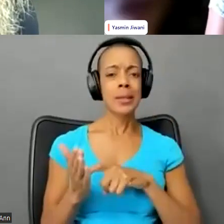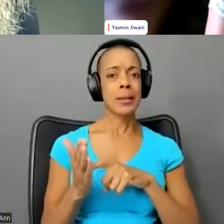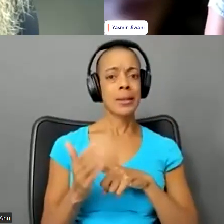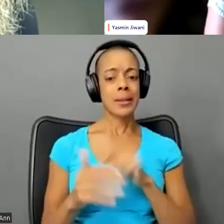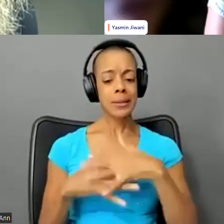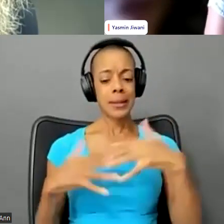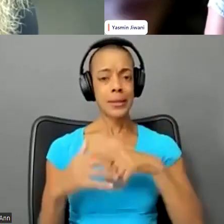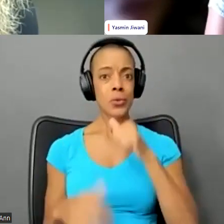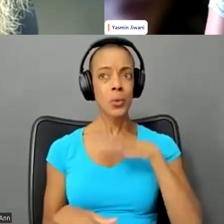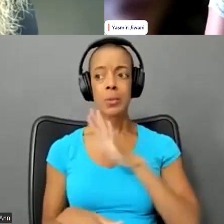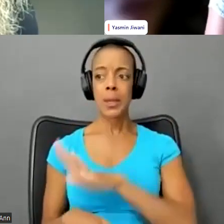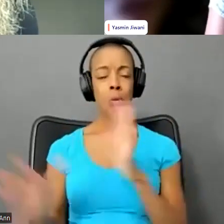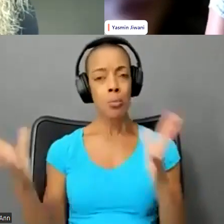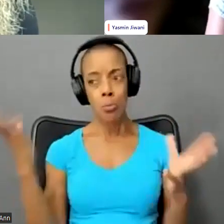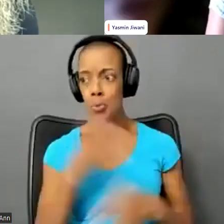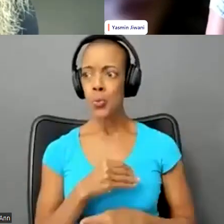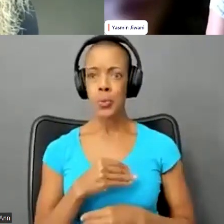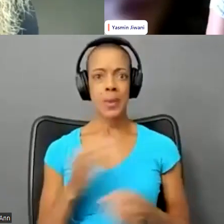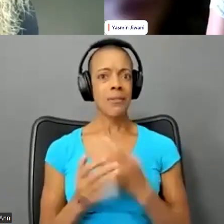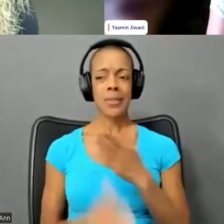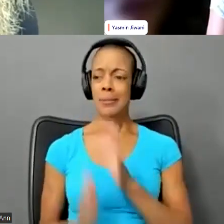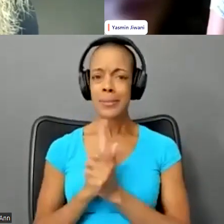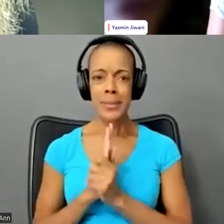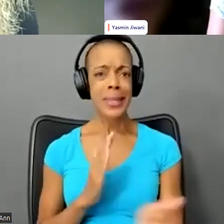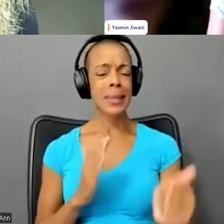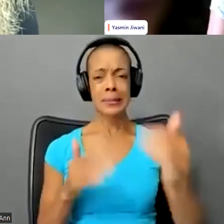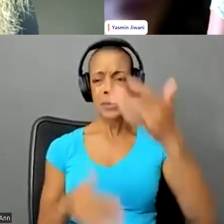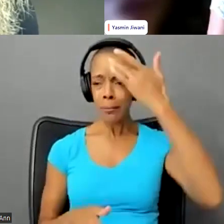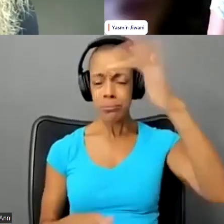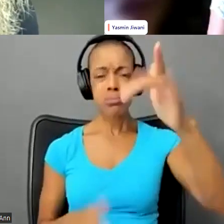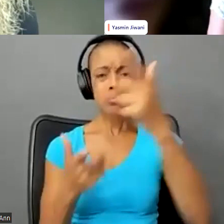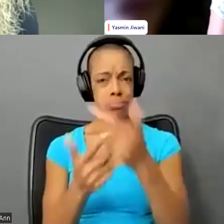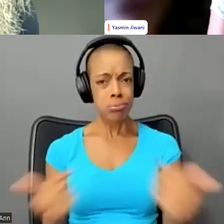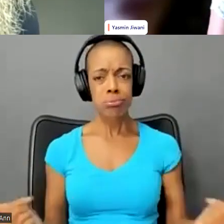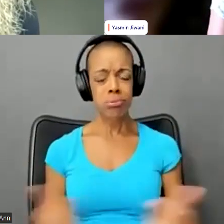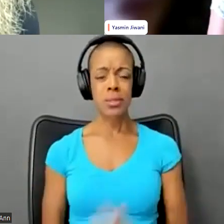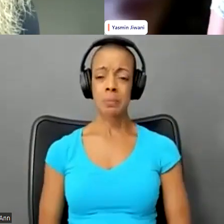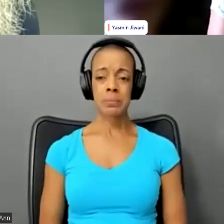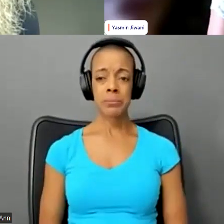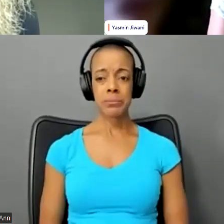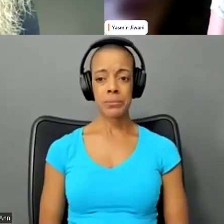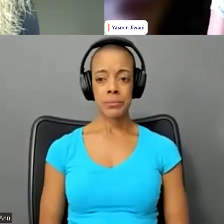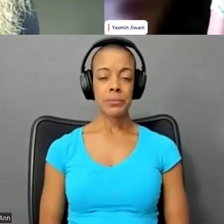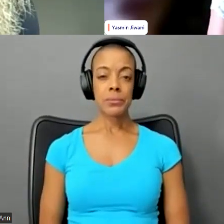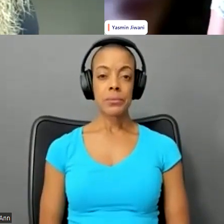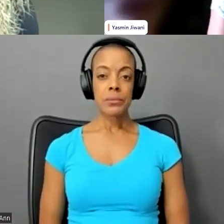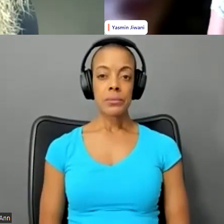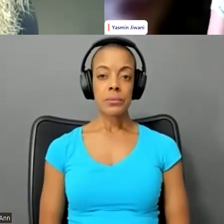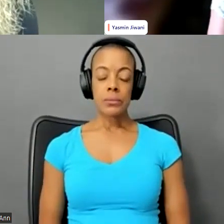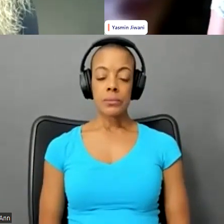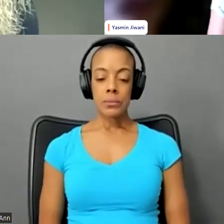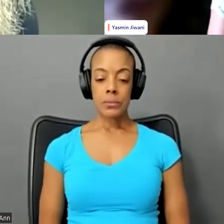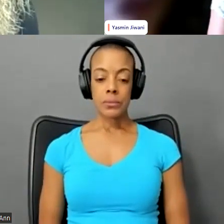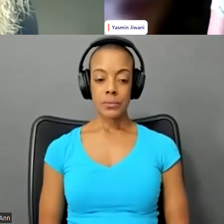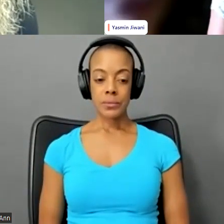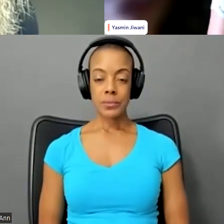and continue to contribute to our communities and countries. So I think in saying all the bad